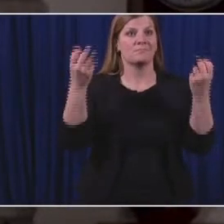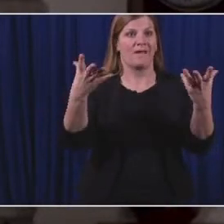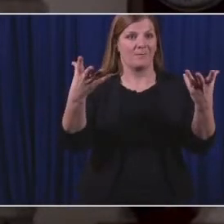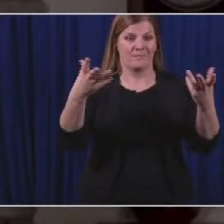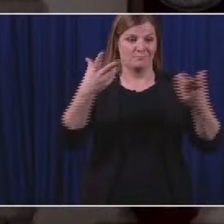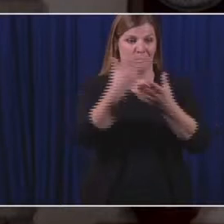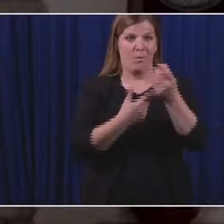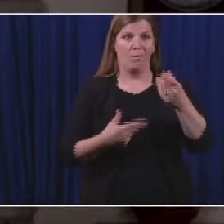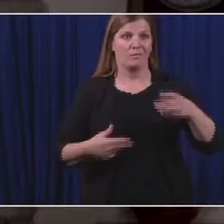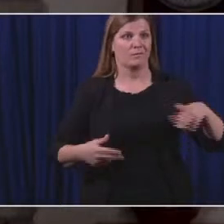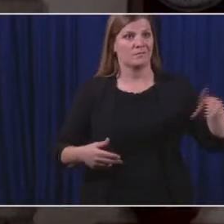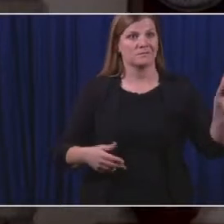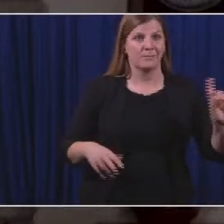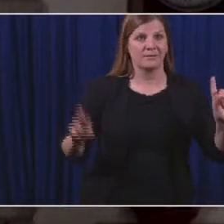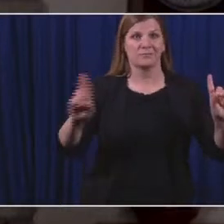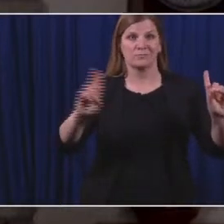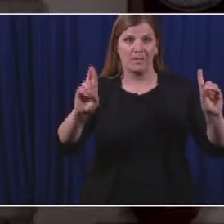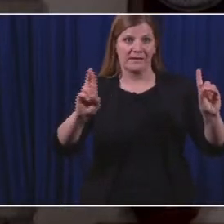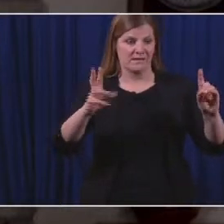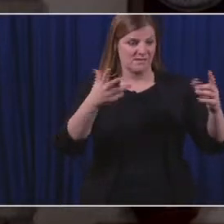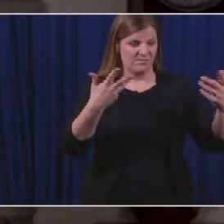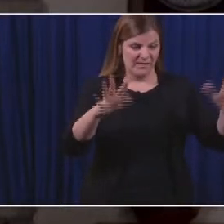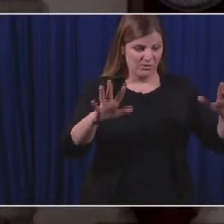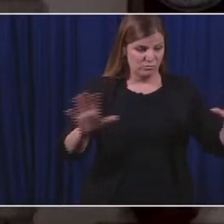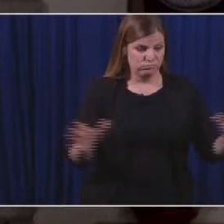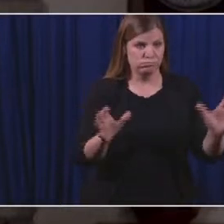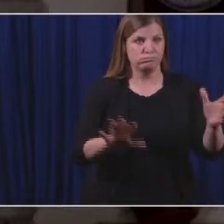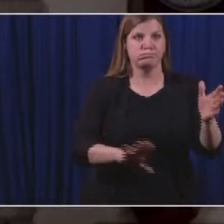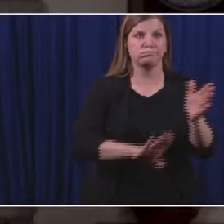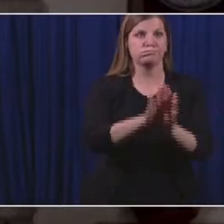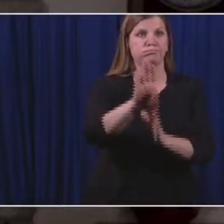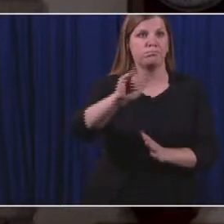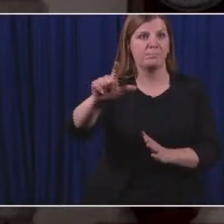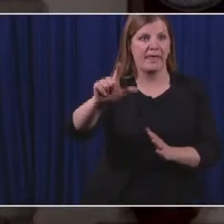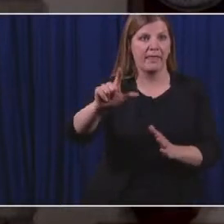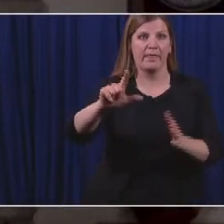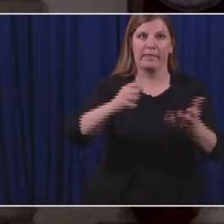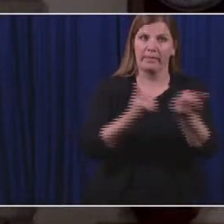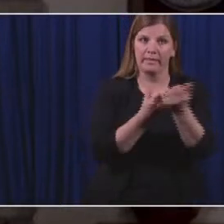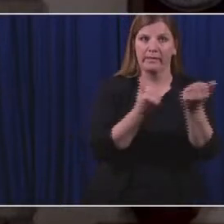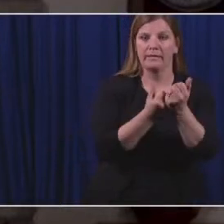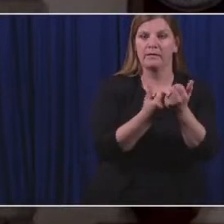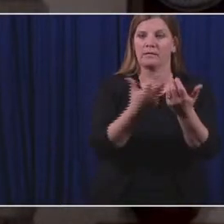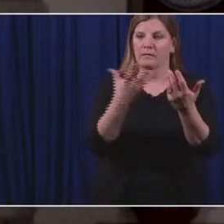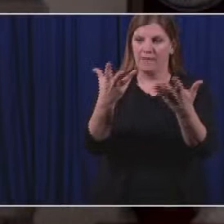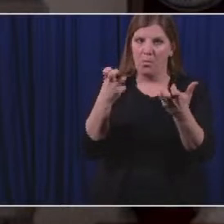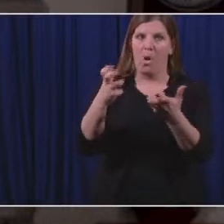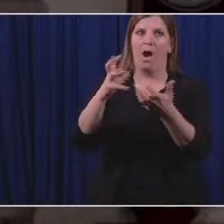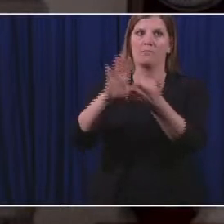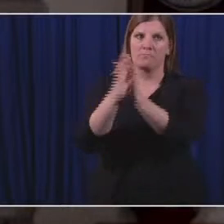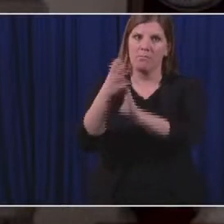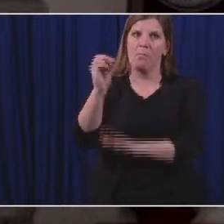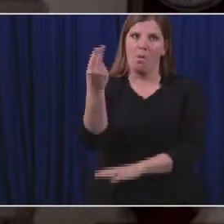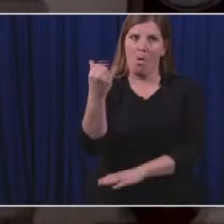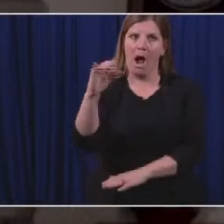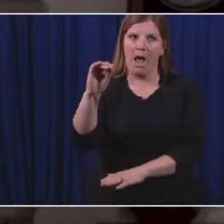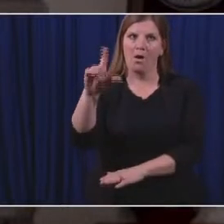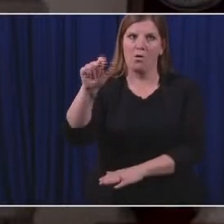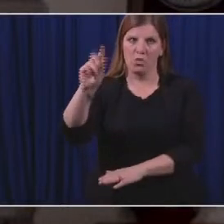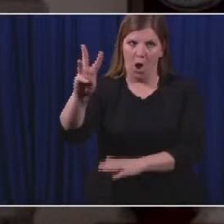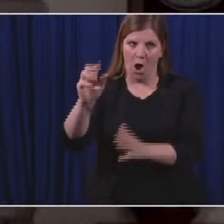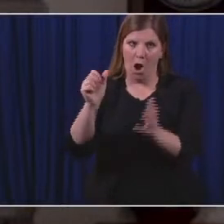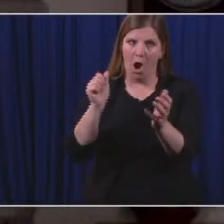bipartisan bill that, once enacted into law, will put Ohio at the forefront of police reform. It's backed by the